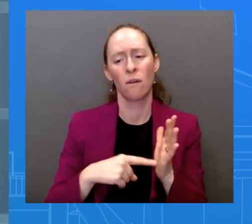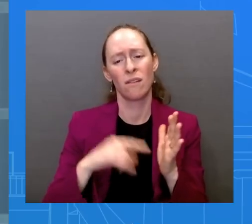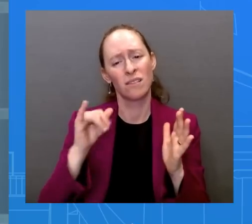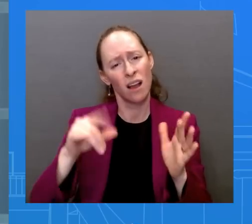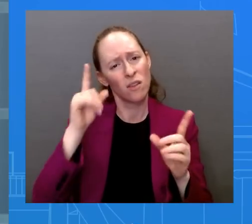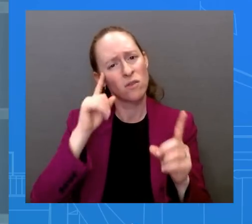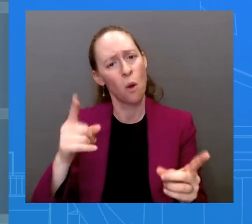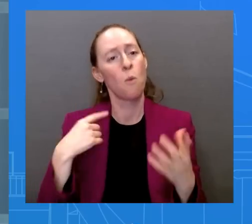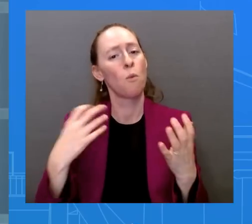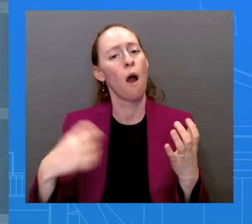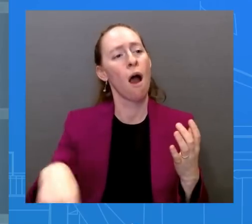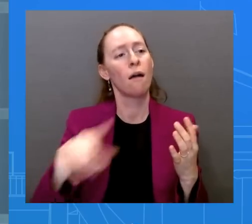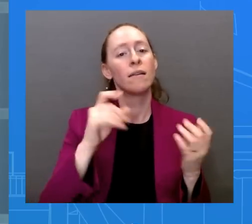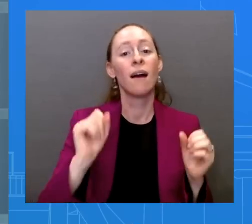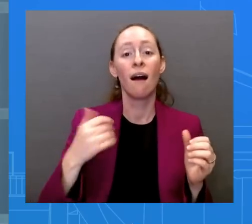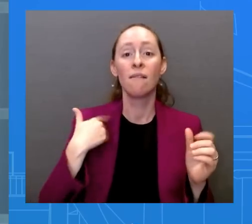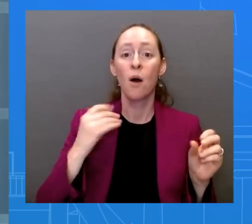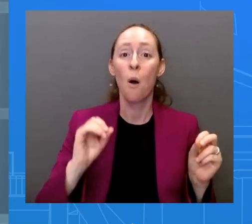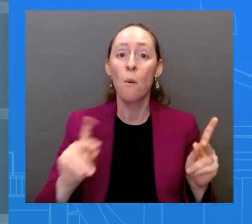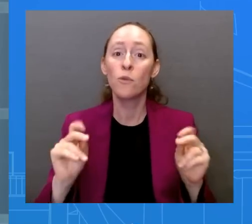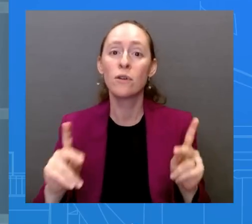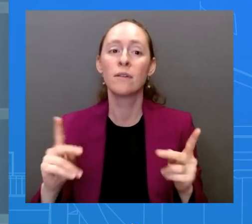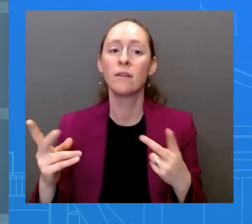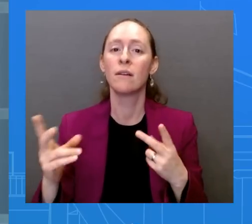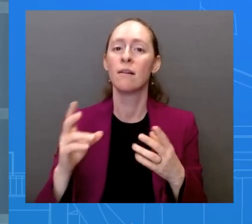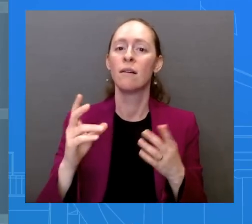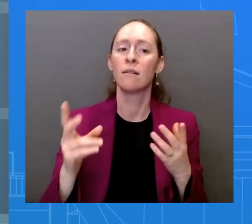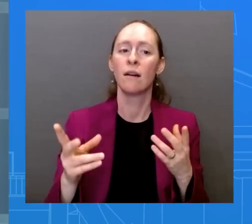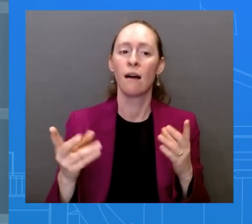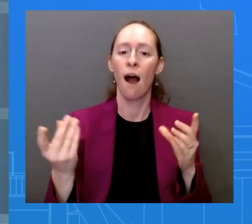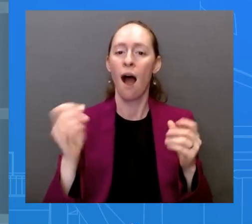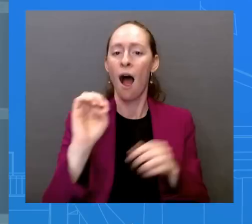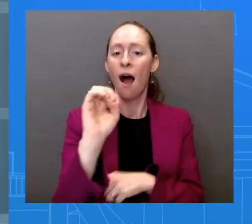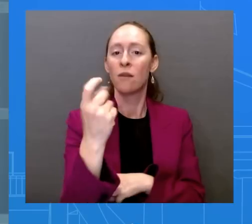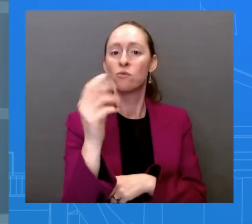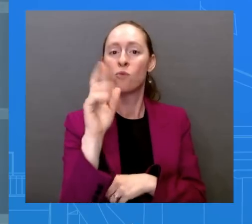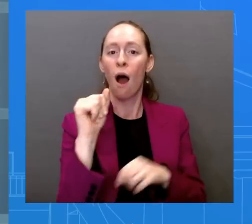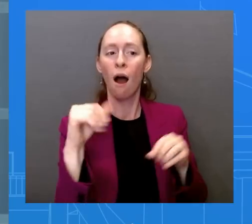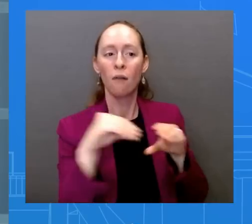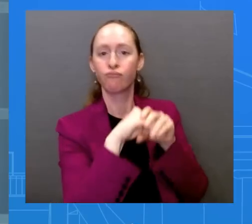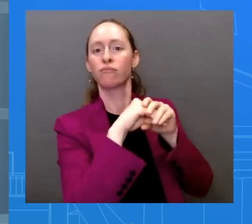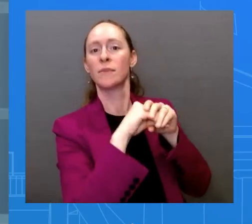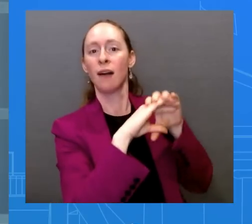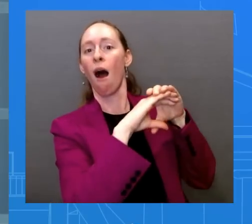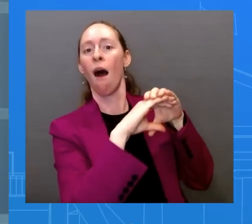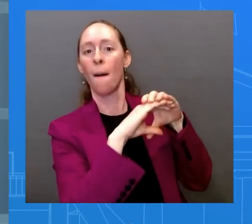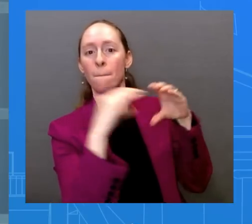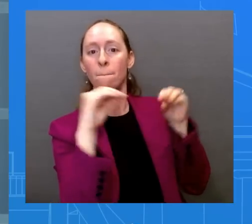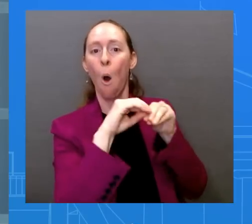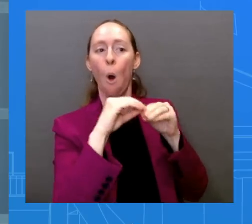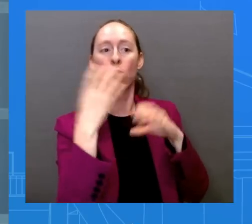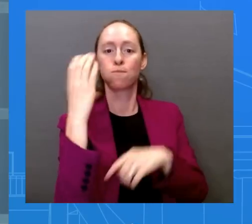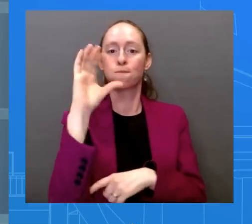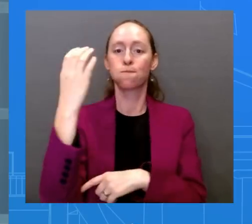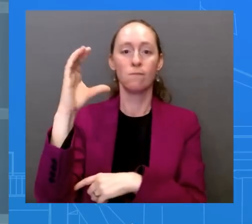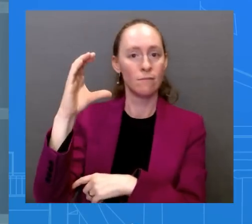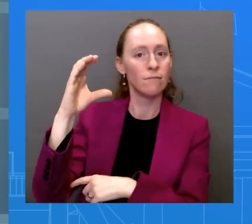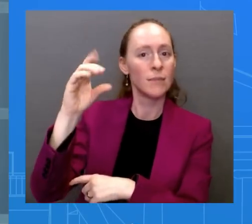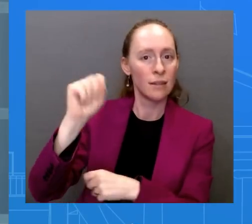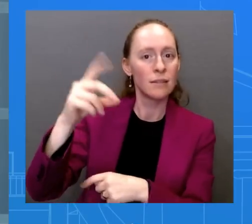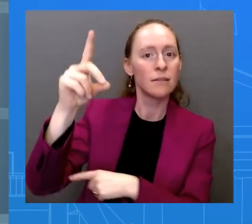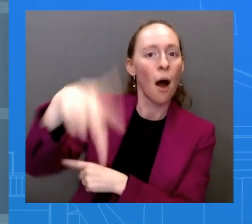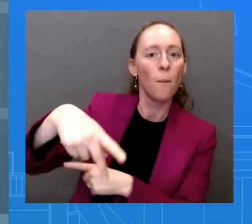save some money and put money down on a house, right, to start their family. 90% of Americans who are going